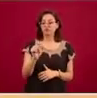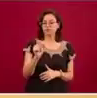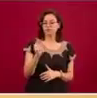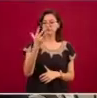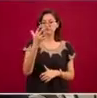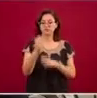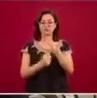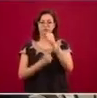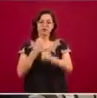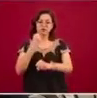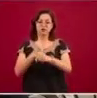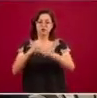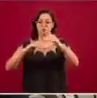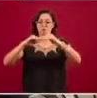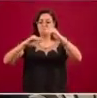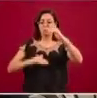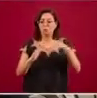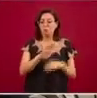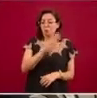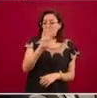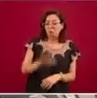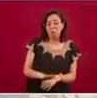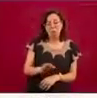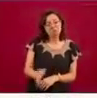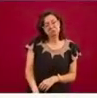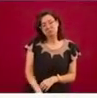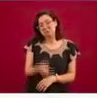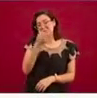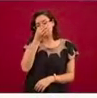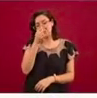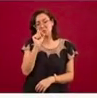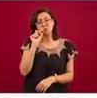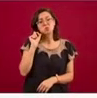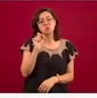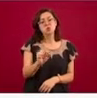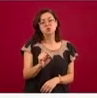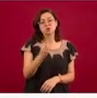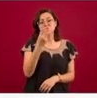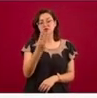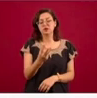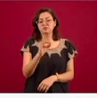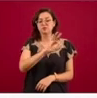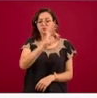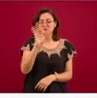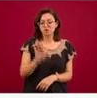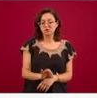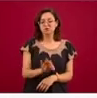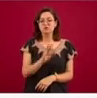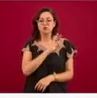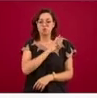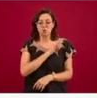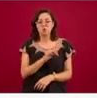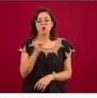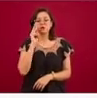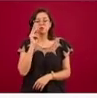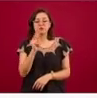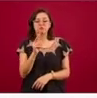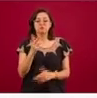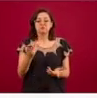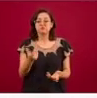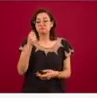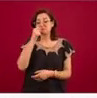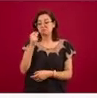about. Before 25, the fatality rate is the lowest, is